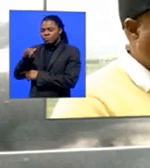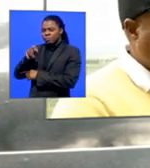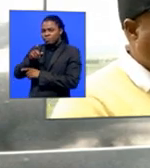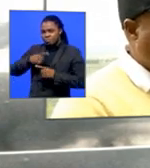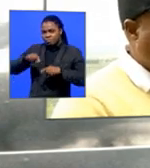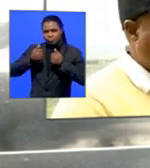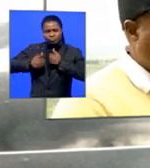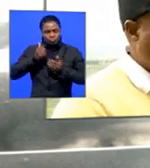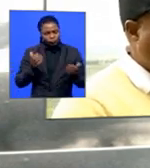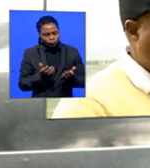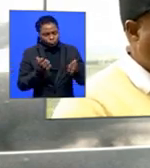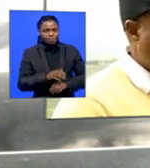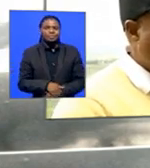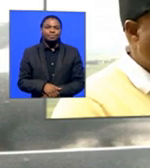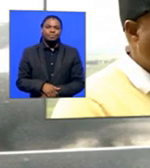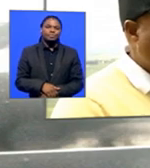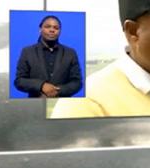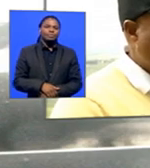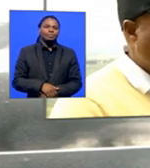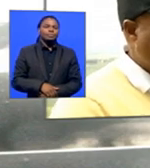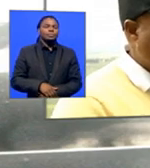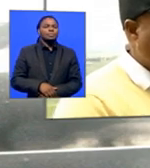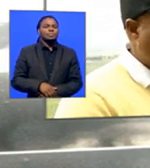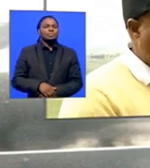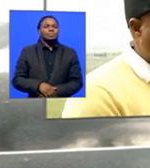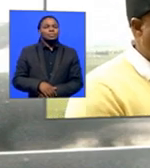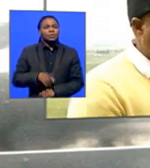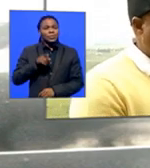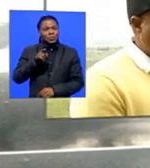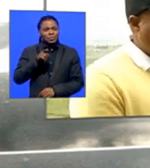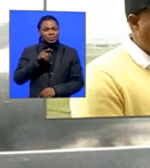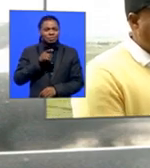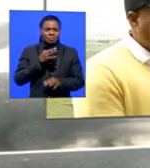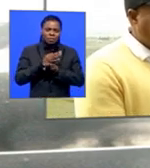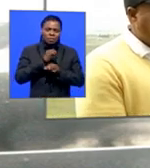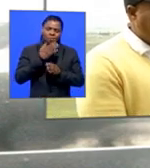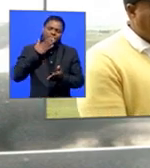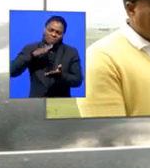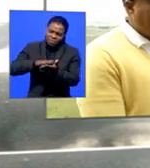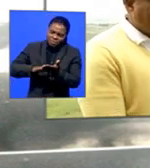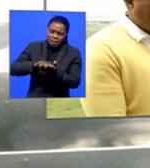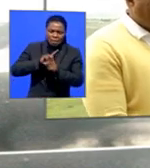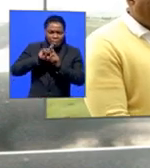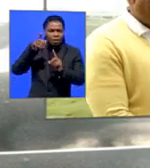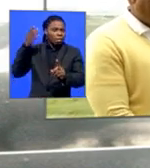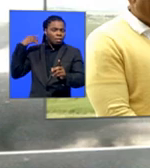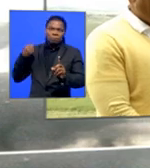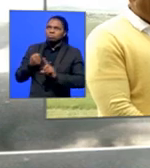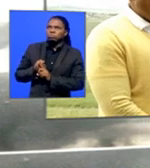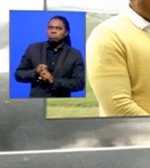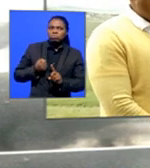Congress. Usitsho kodwa uba noxa engutata woxolo kodwa engumntu olwa kakhulu way back